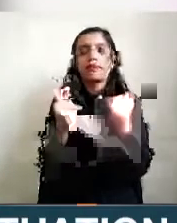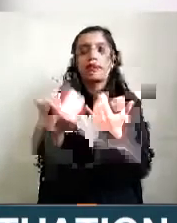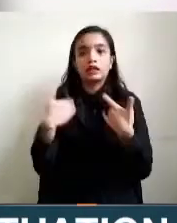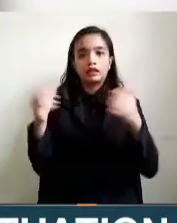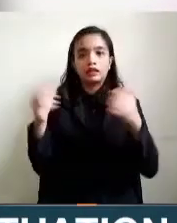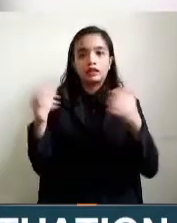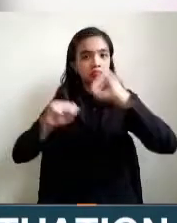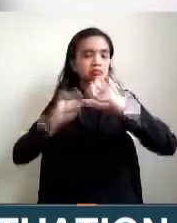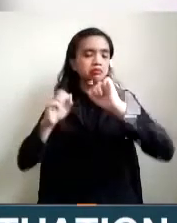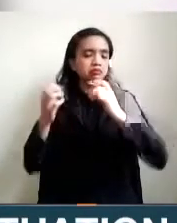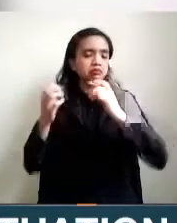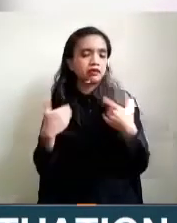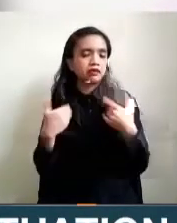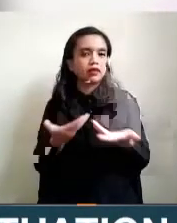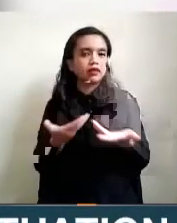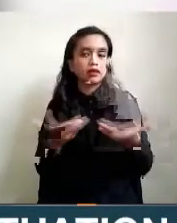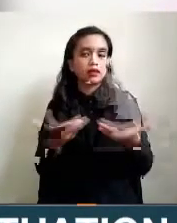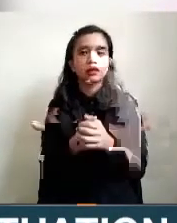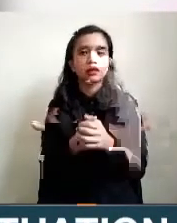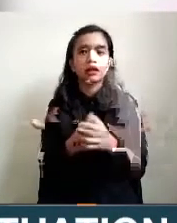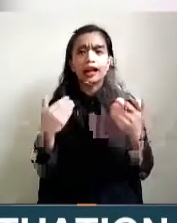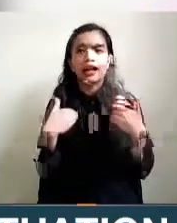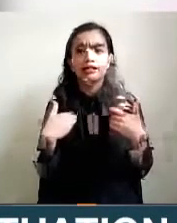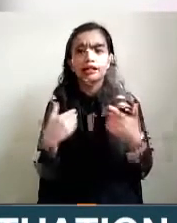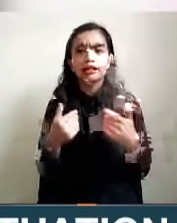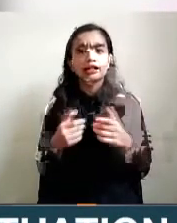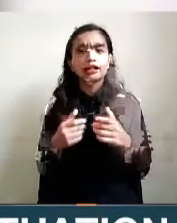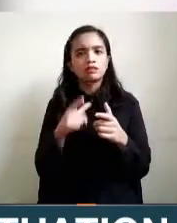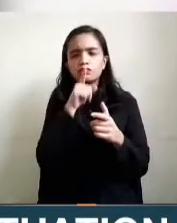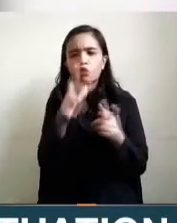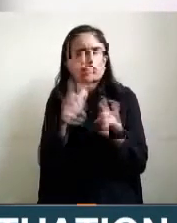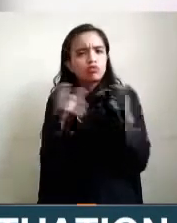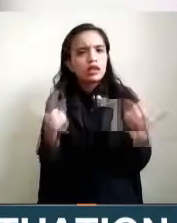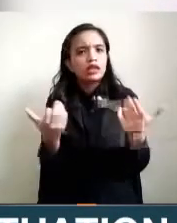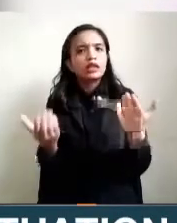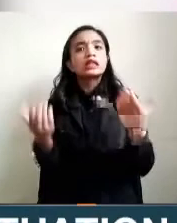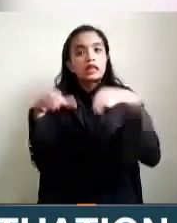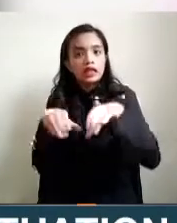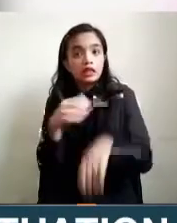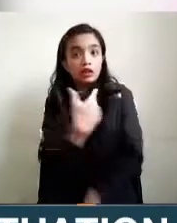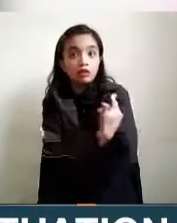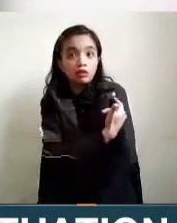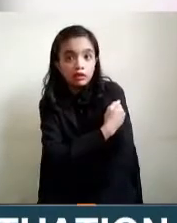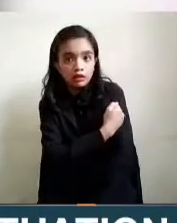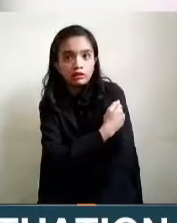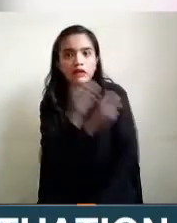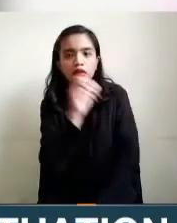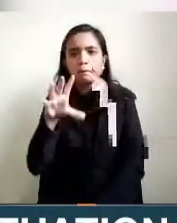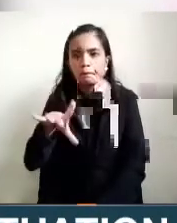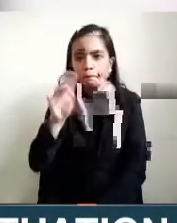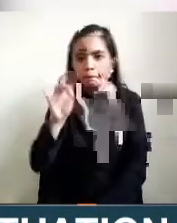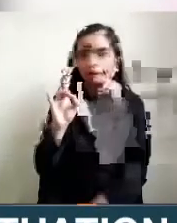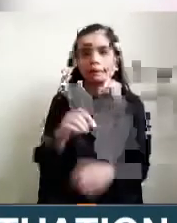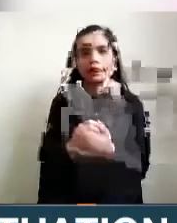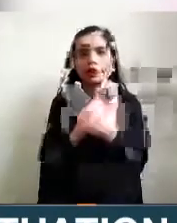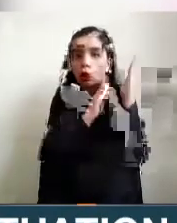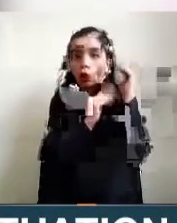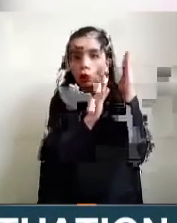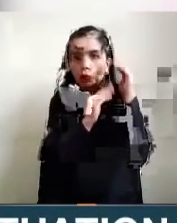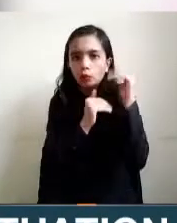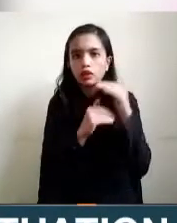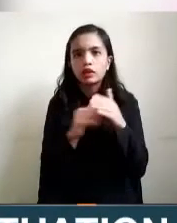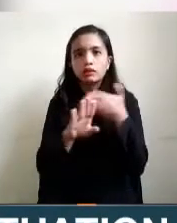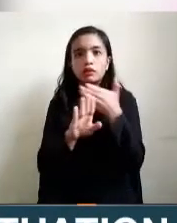So there is a big chance that the vaccine can be found hopefully before the end of this